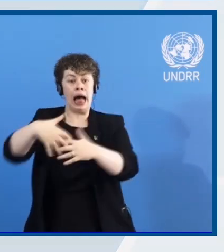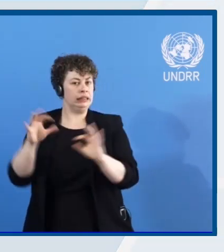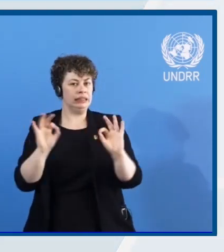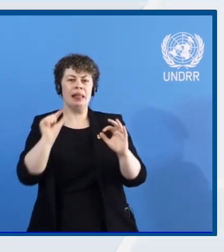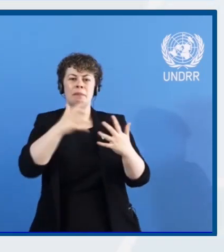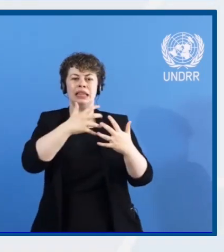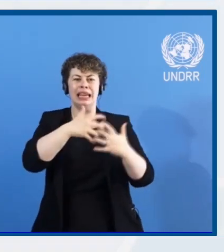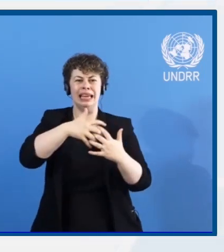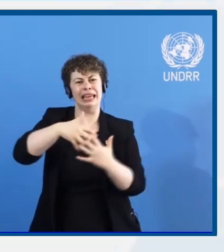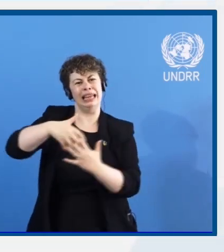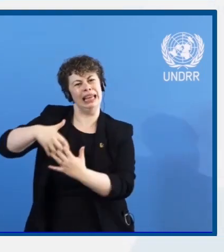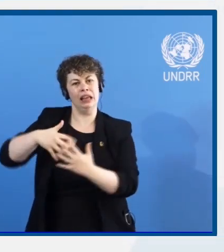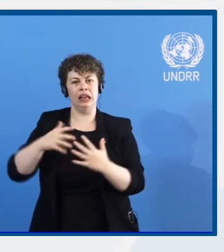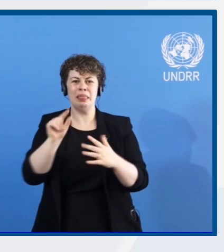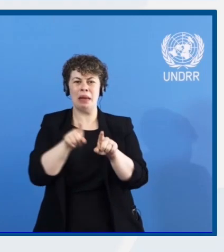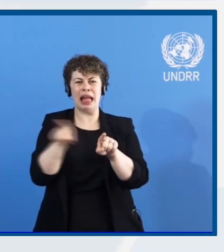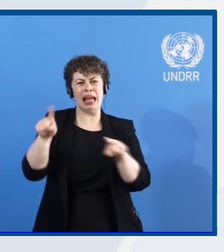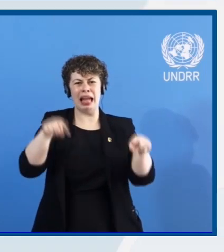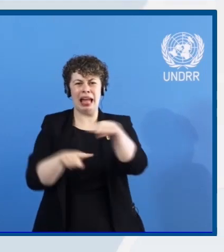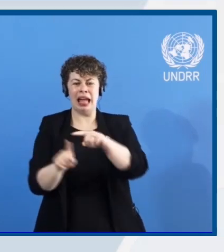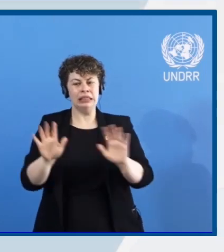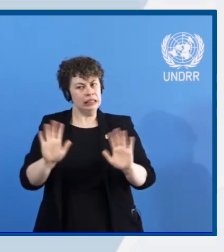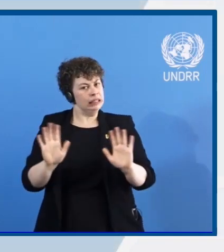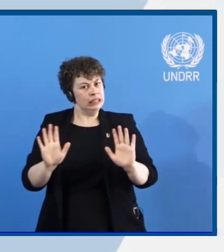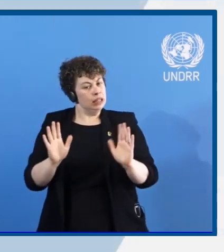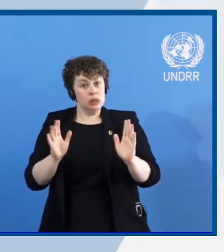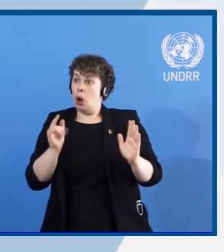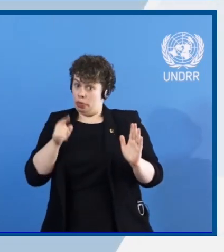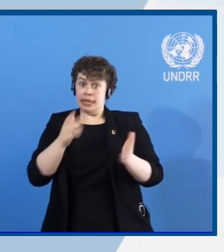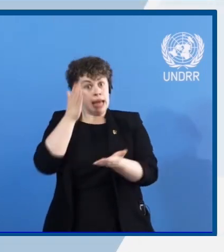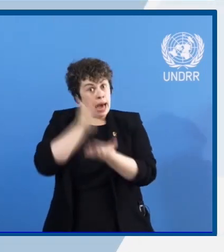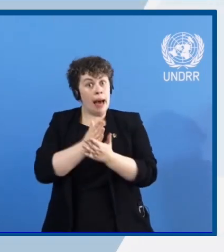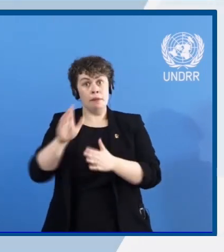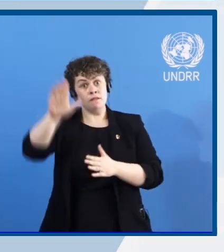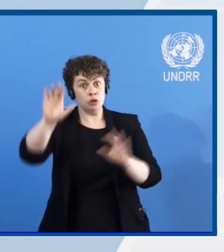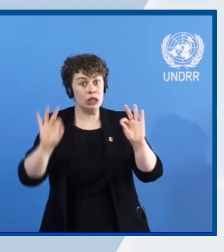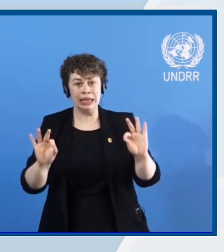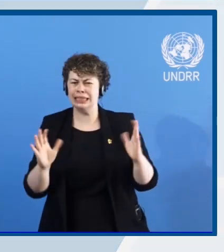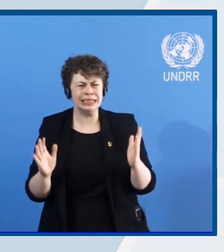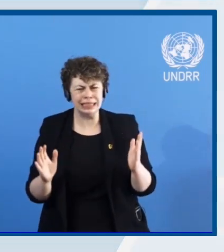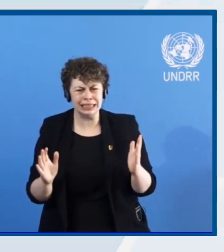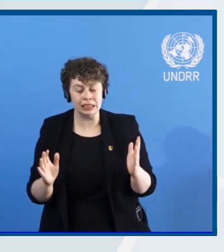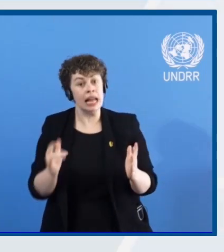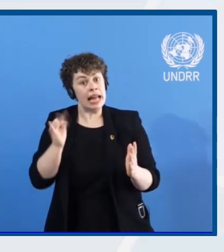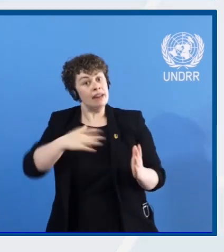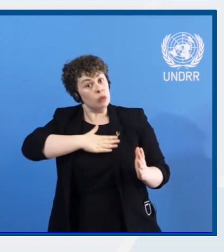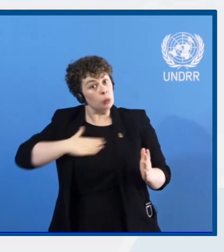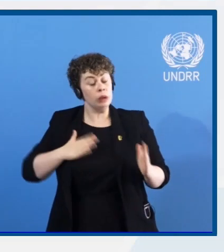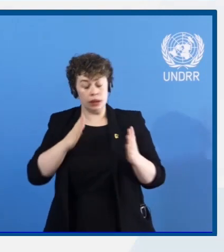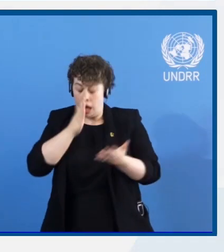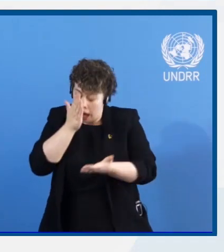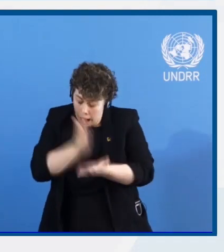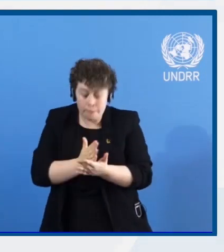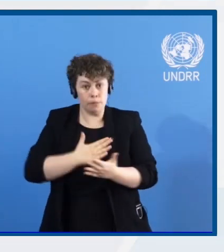the silos. So, and that, if we are serious again